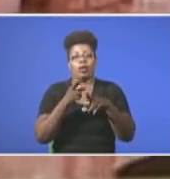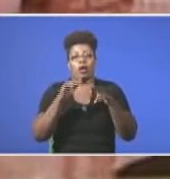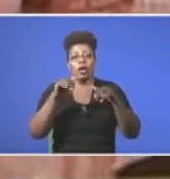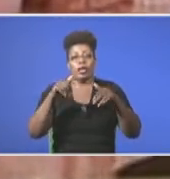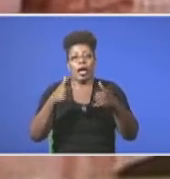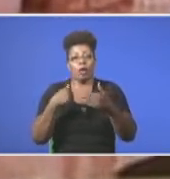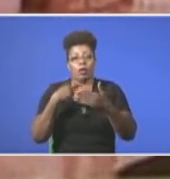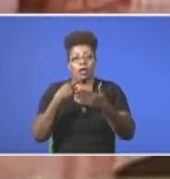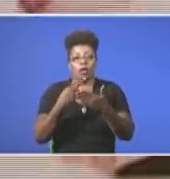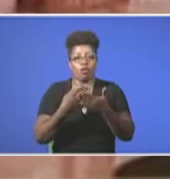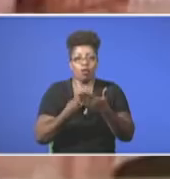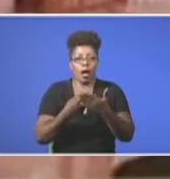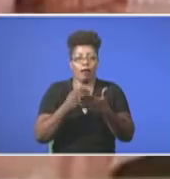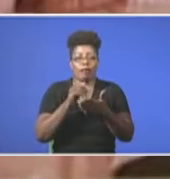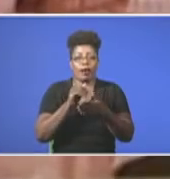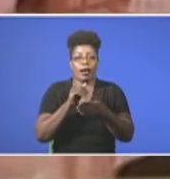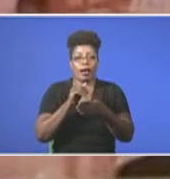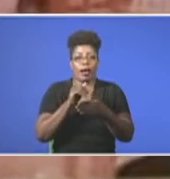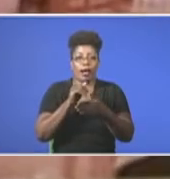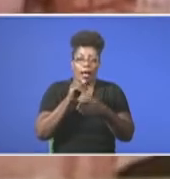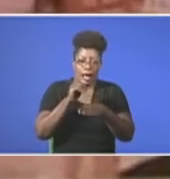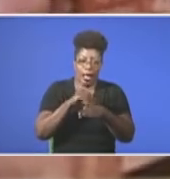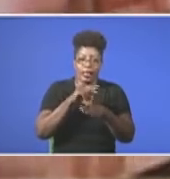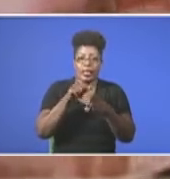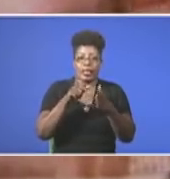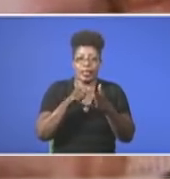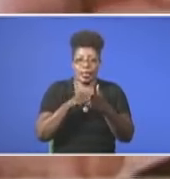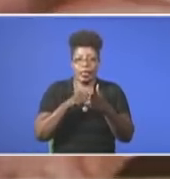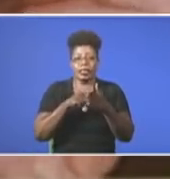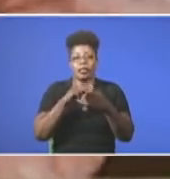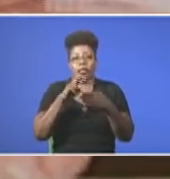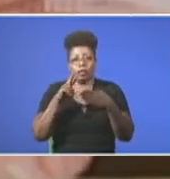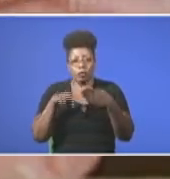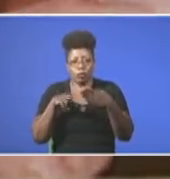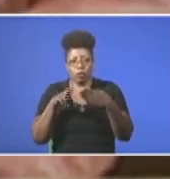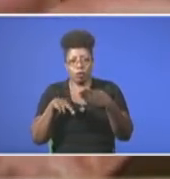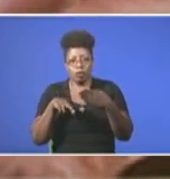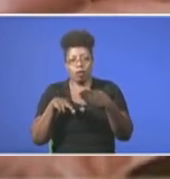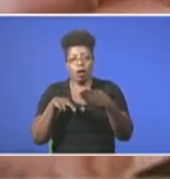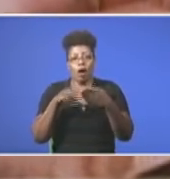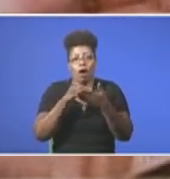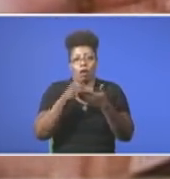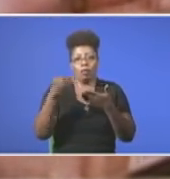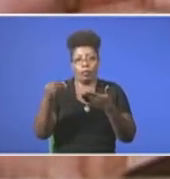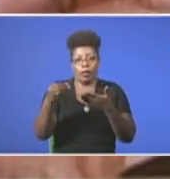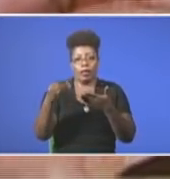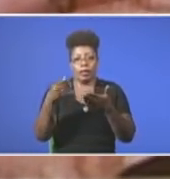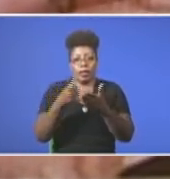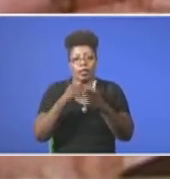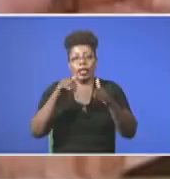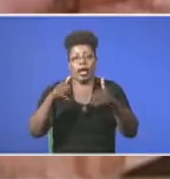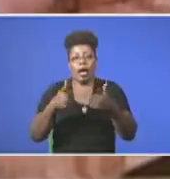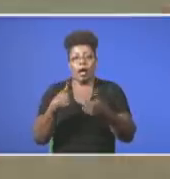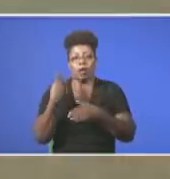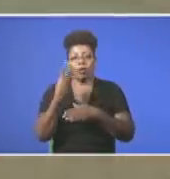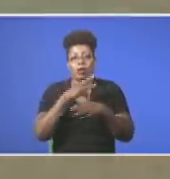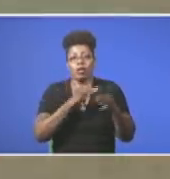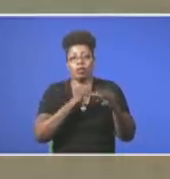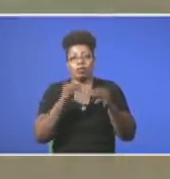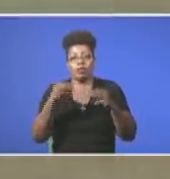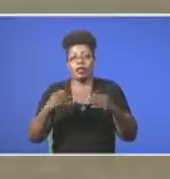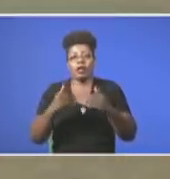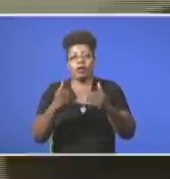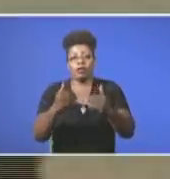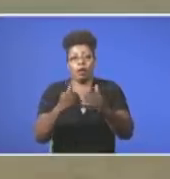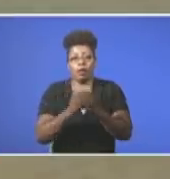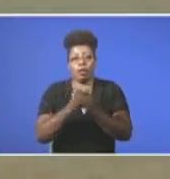we arrived at this conclusion, what exactly we're purchasing, and how we intend to move forward.